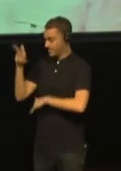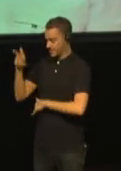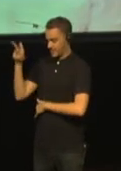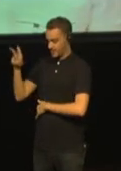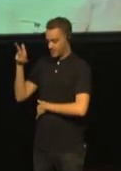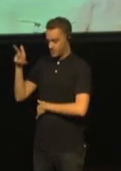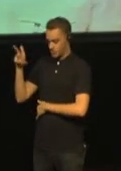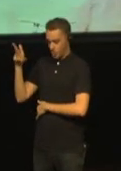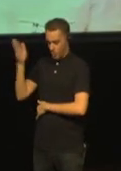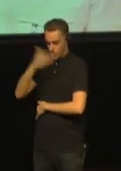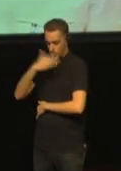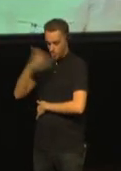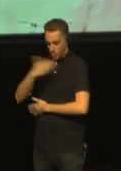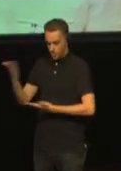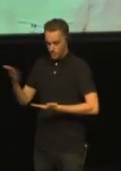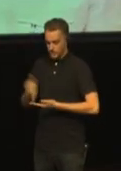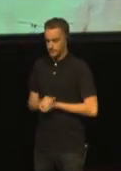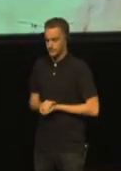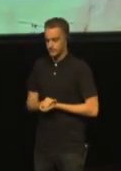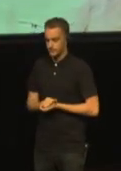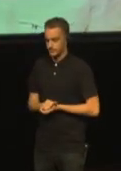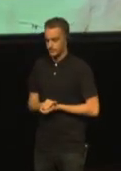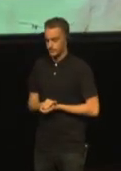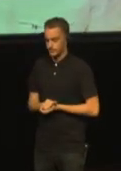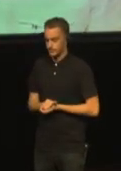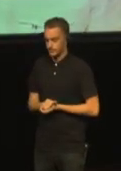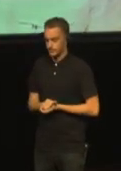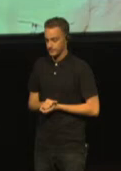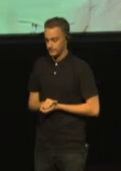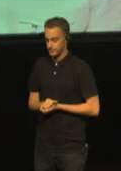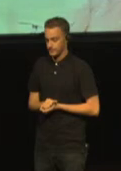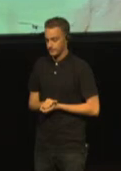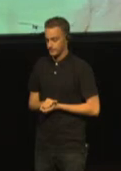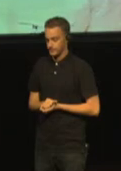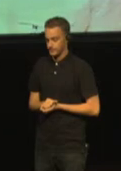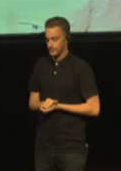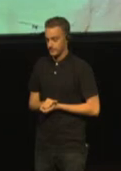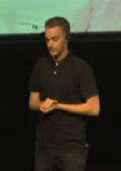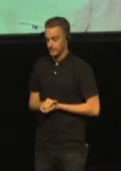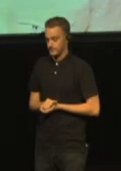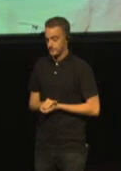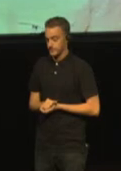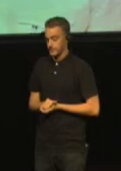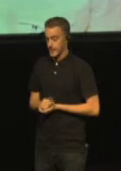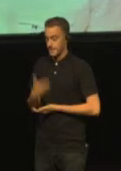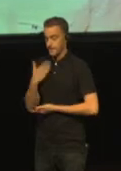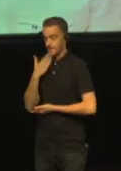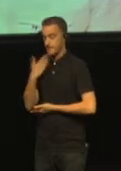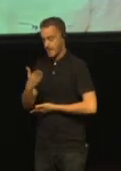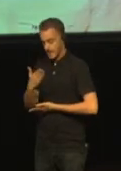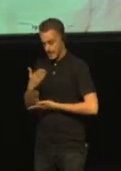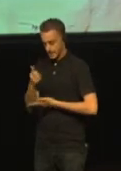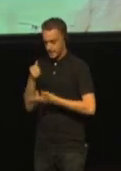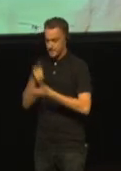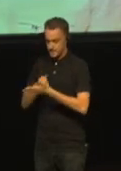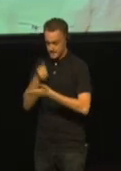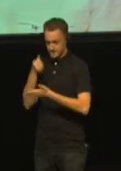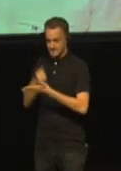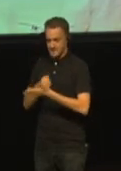They must proactively request support for voting. If support is available, they apply for this